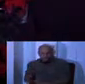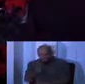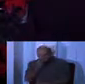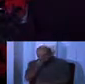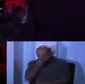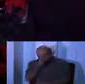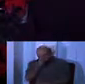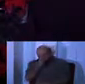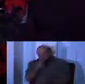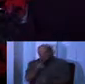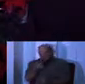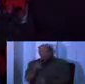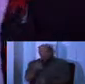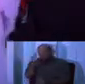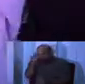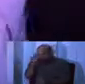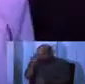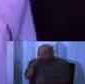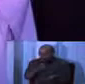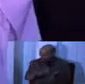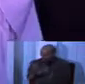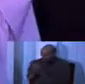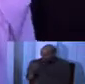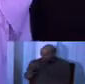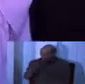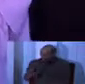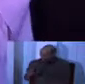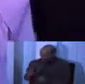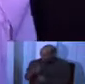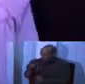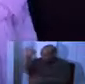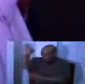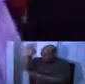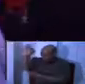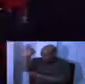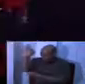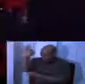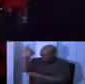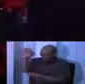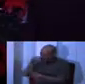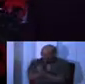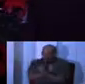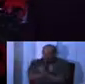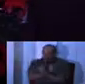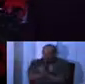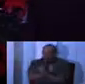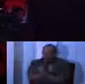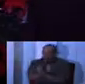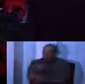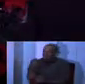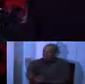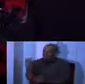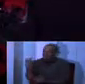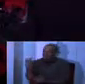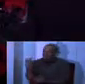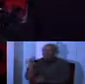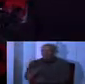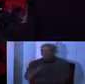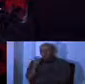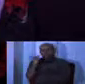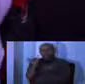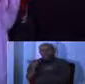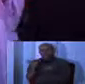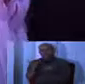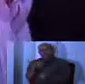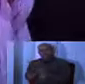Let me think, would Jesus say that in a message of scandalous love? It is time for the